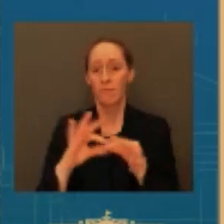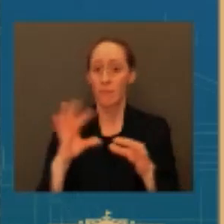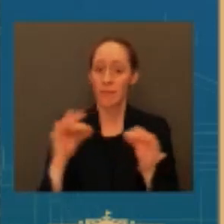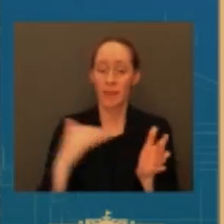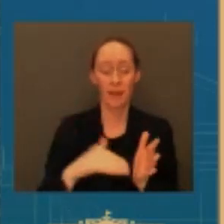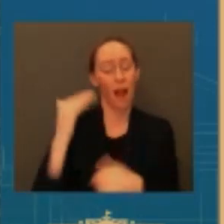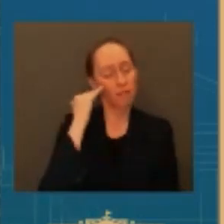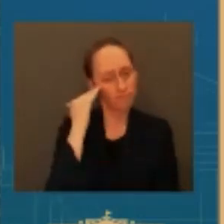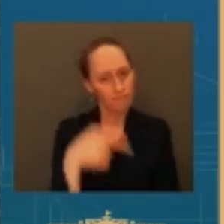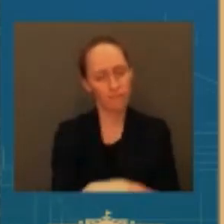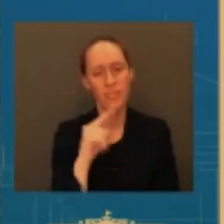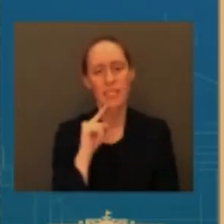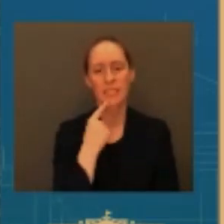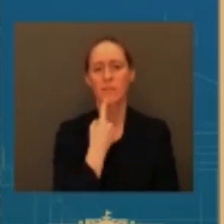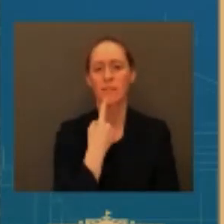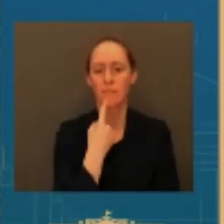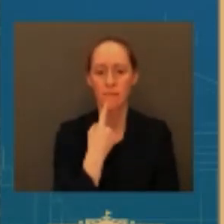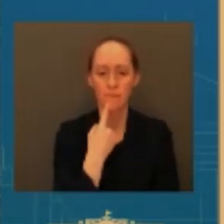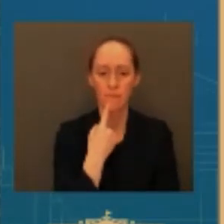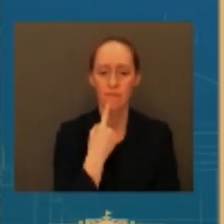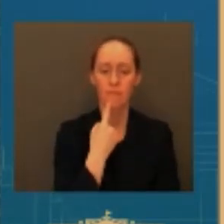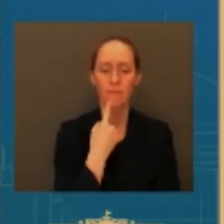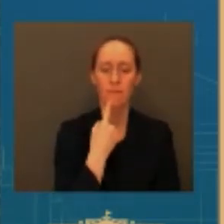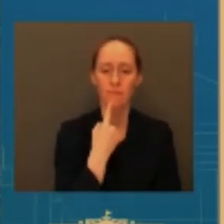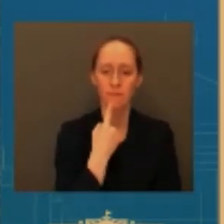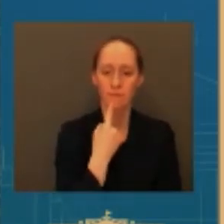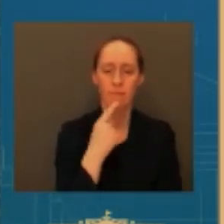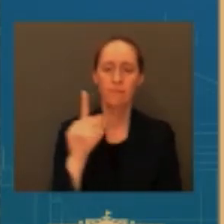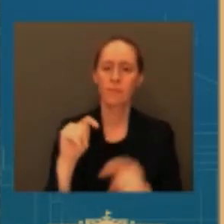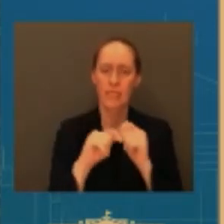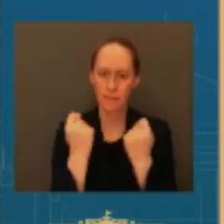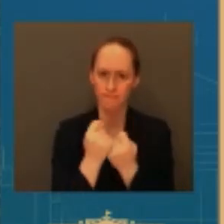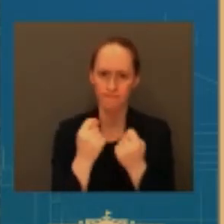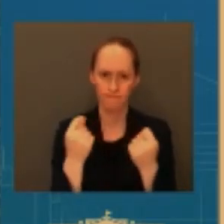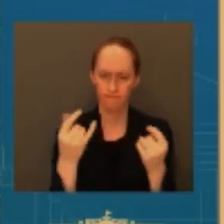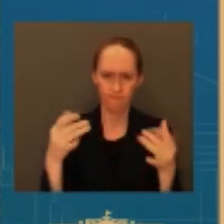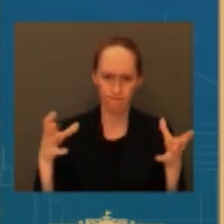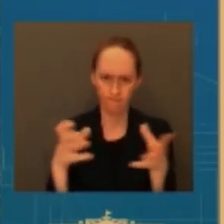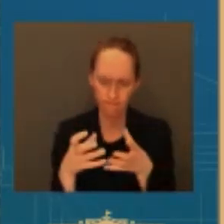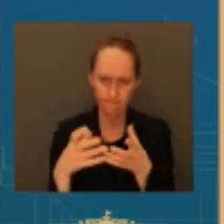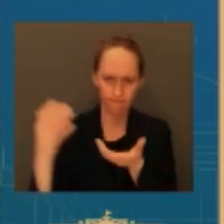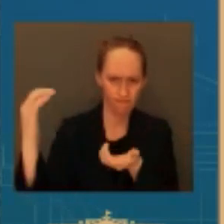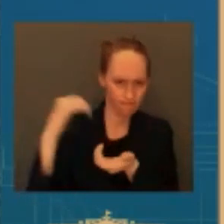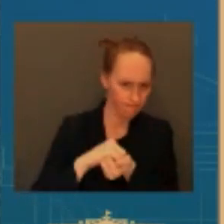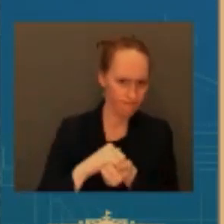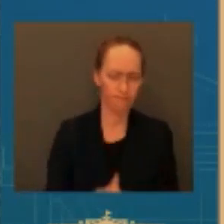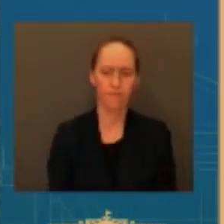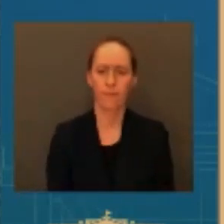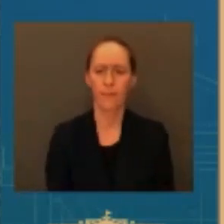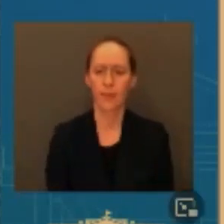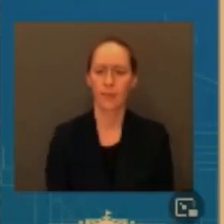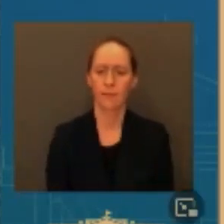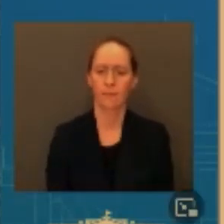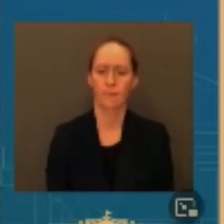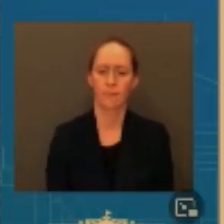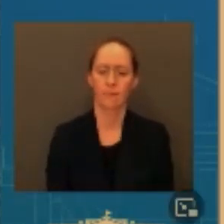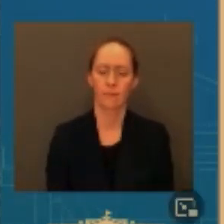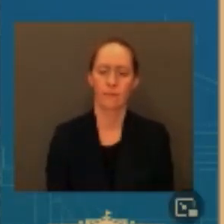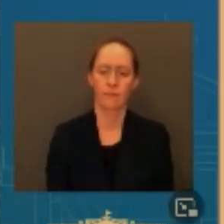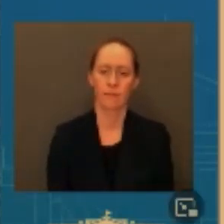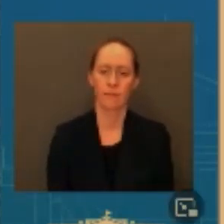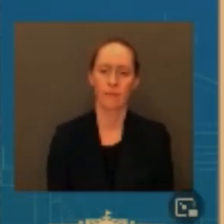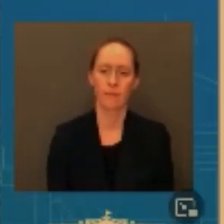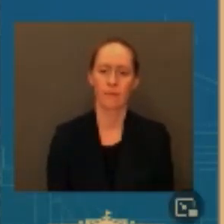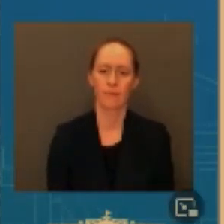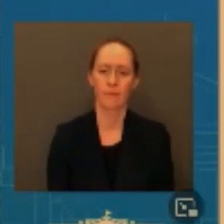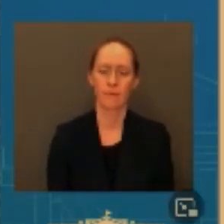team is cooperating fully. And just want to add, you know, and you heard from his team that the FBI was invited into the president's home.